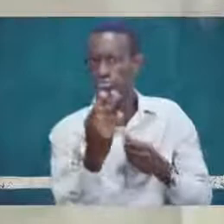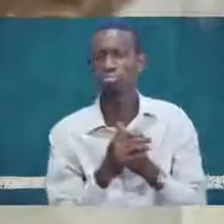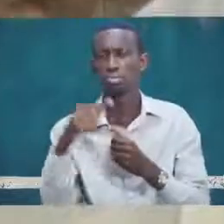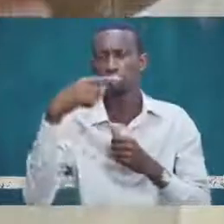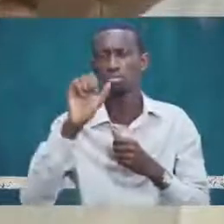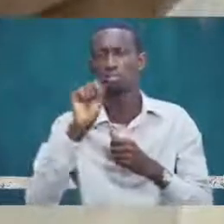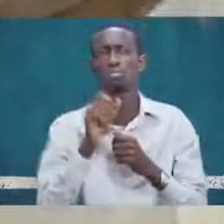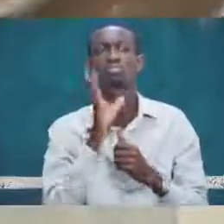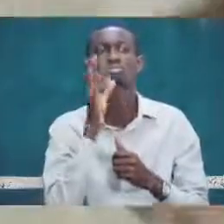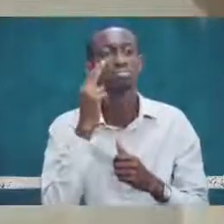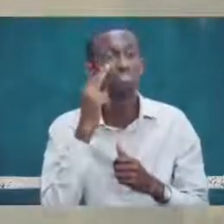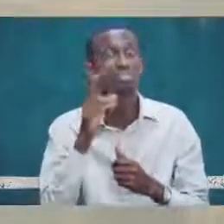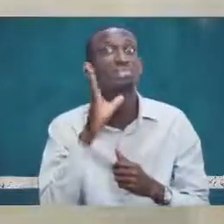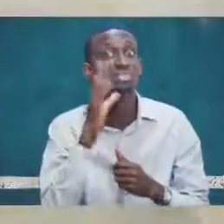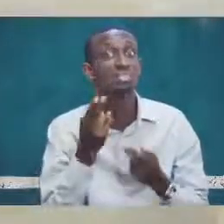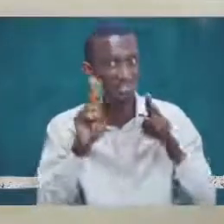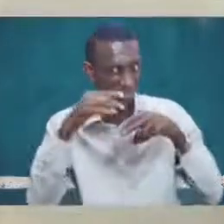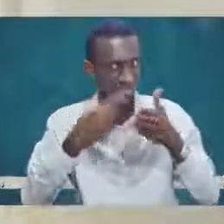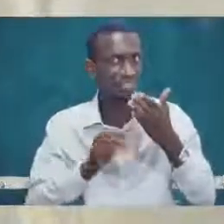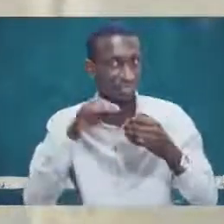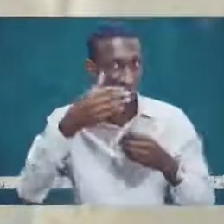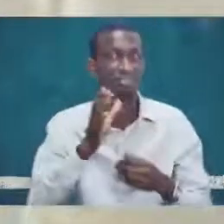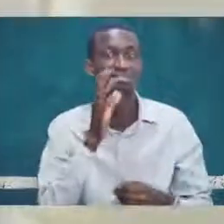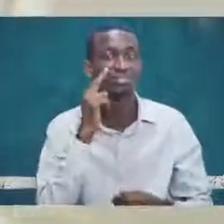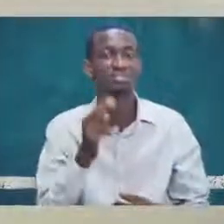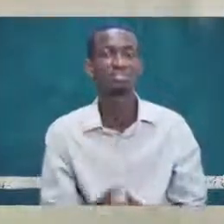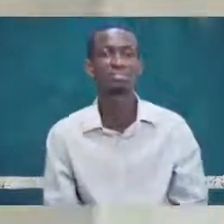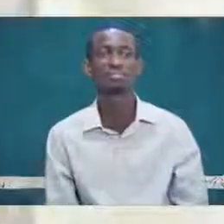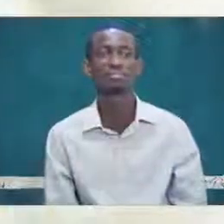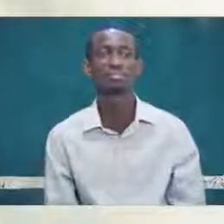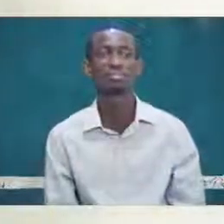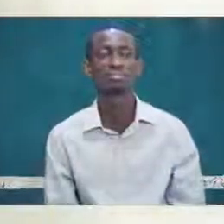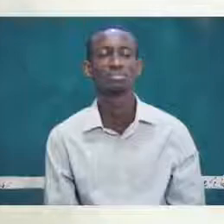Let us wait and see what is happening. So the